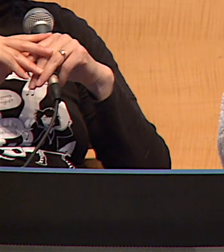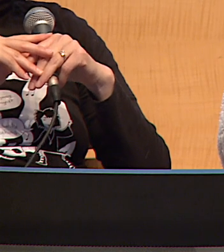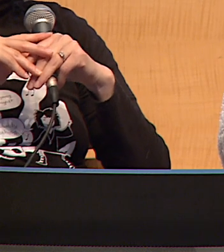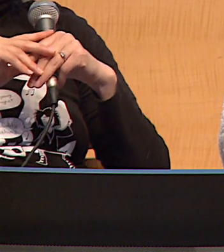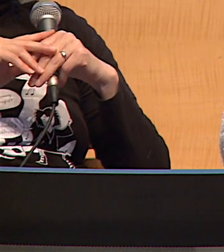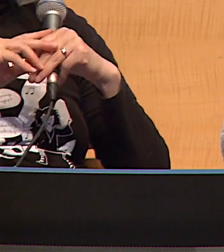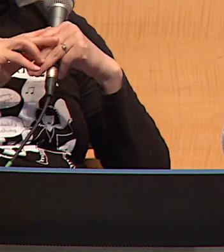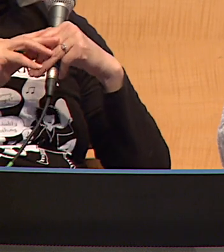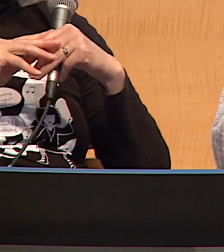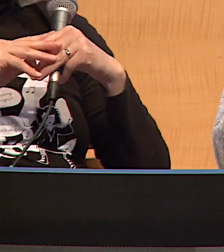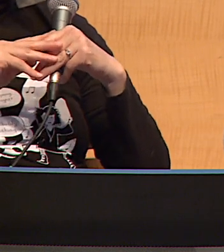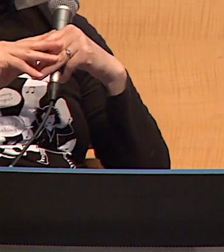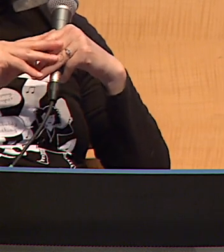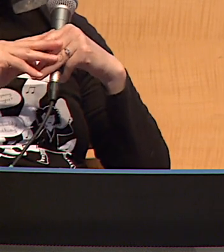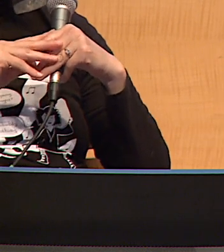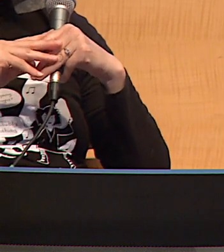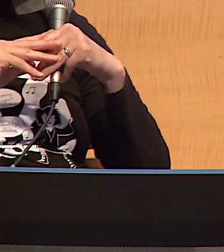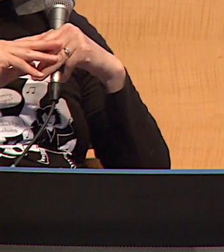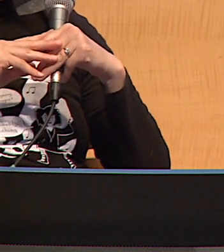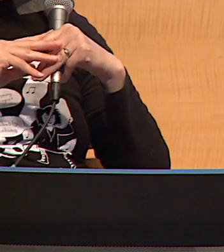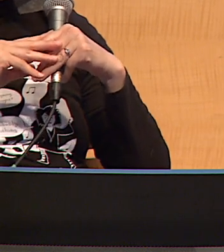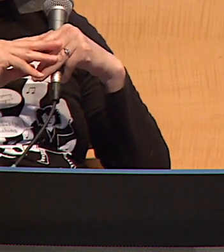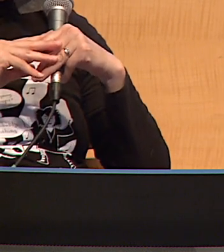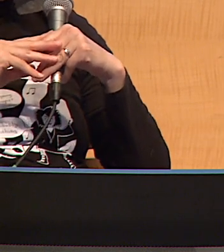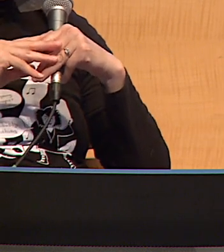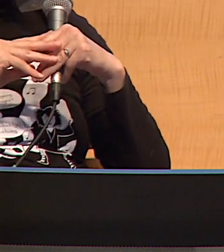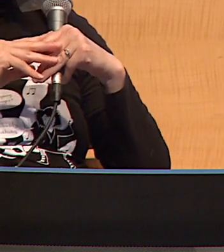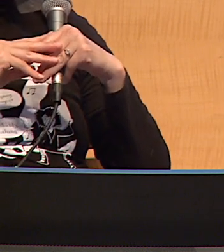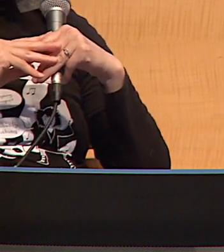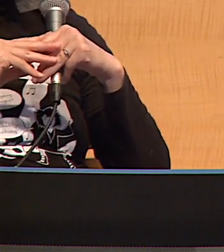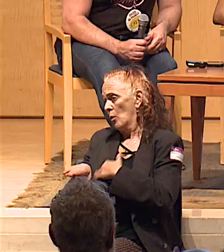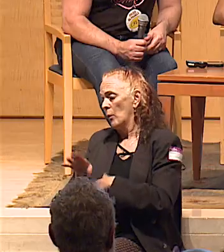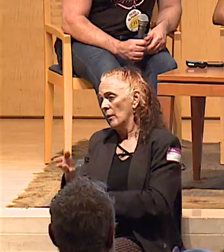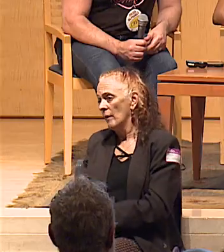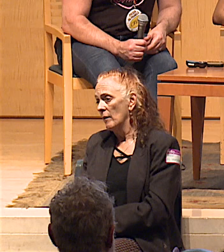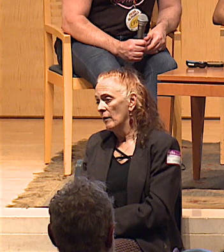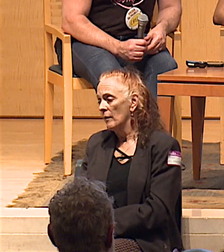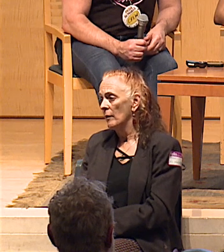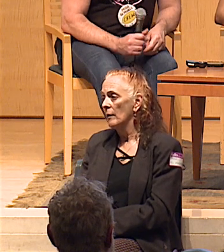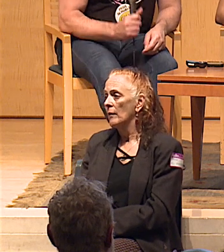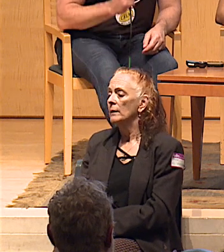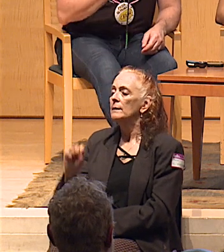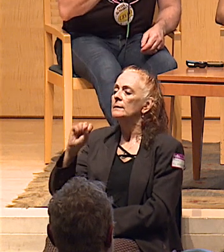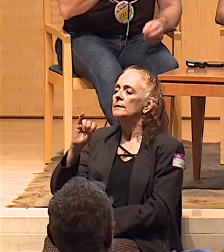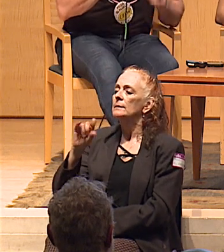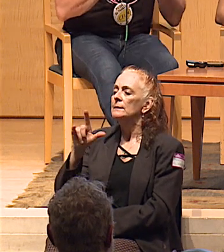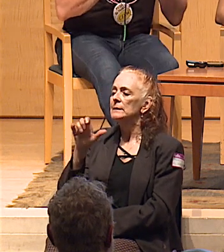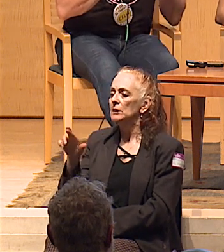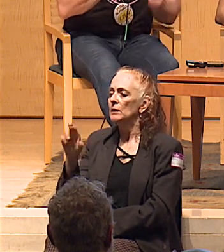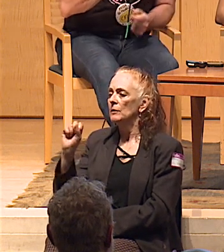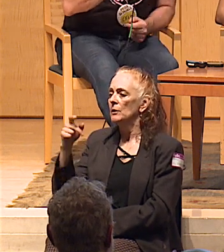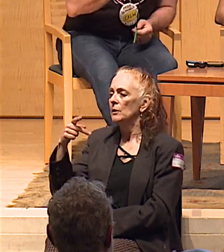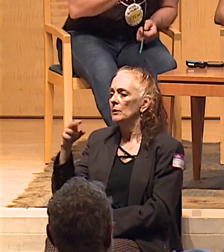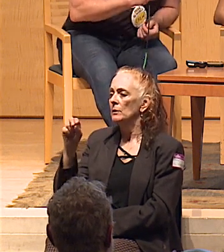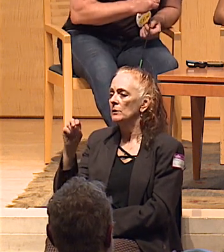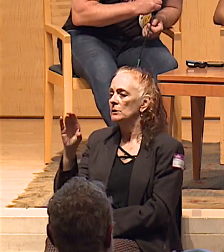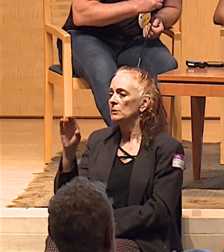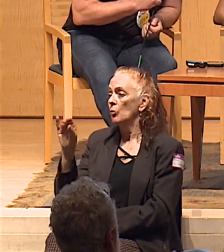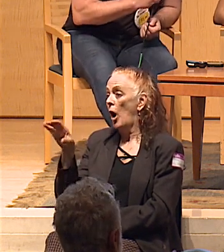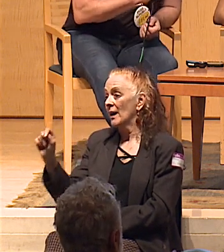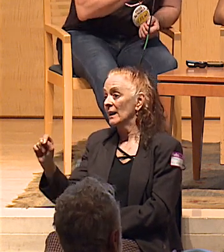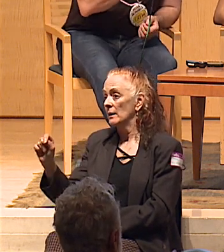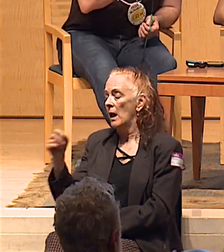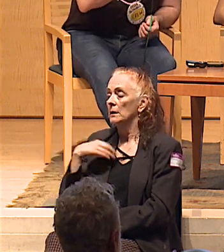really joyful for you. I actually feel joy when I go there. Silver Sprocket has an amazing sweaty section.